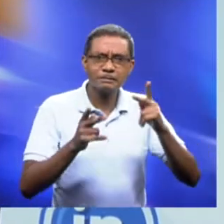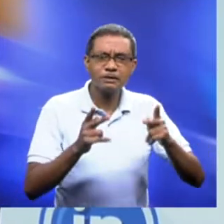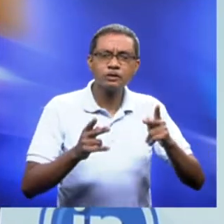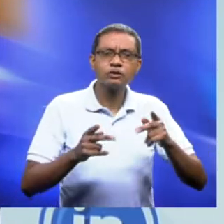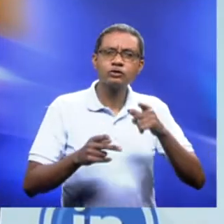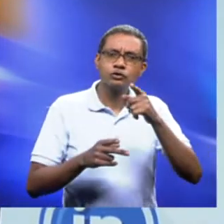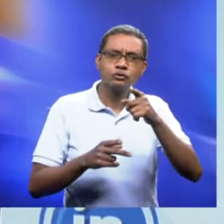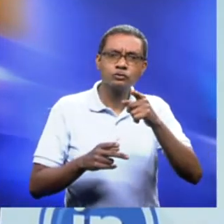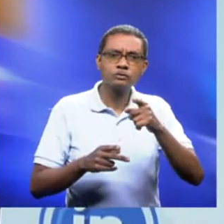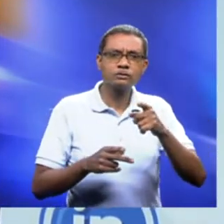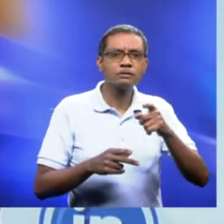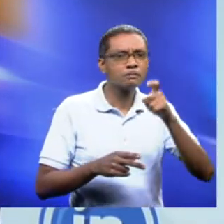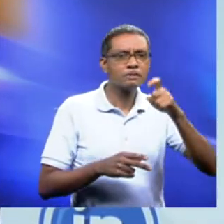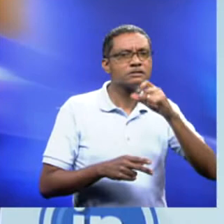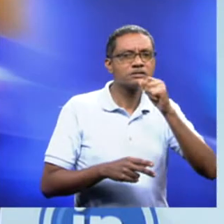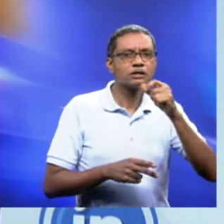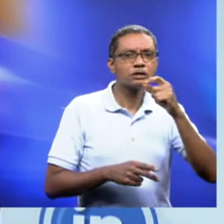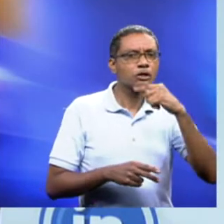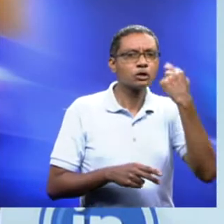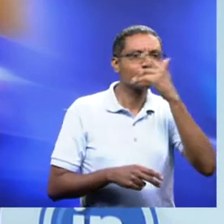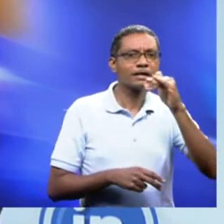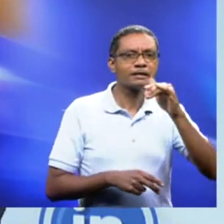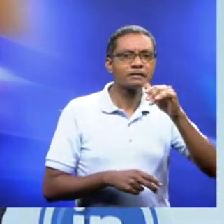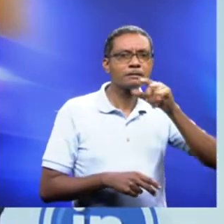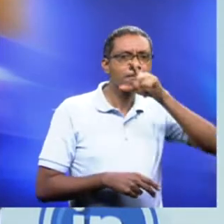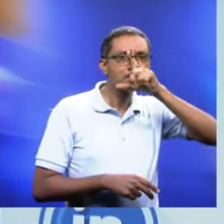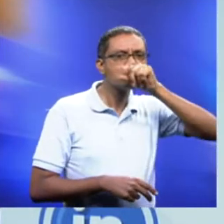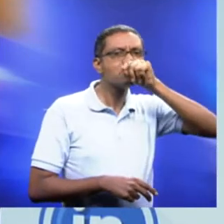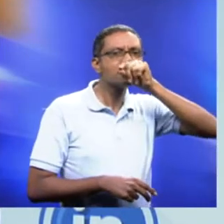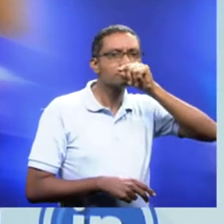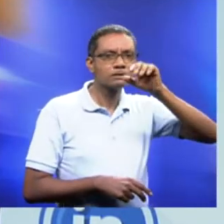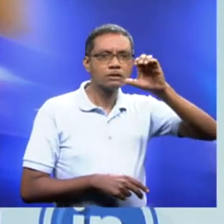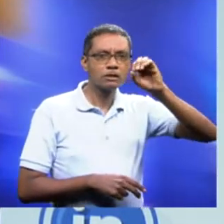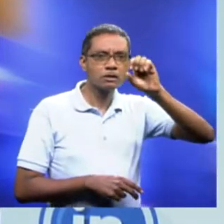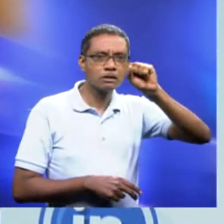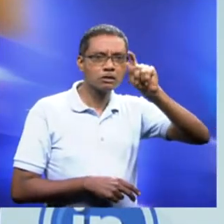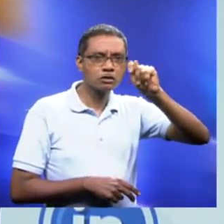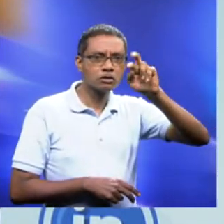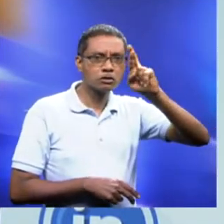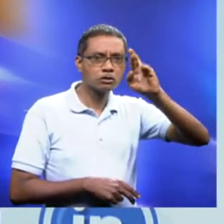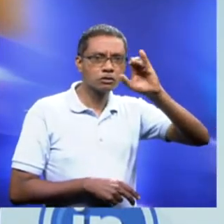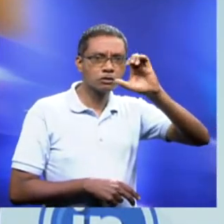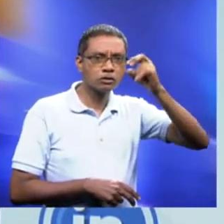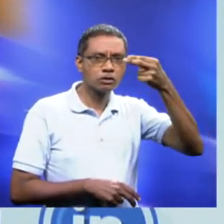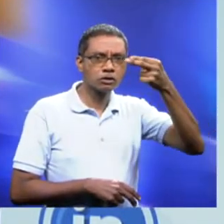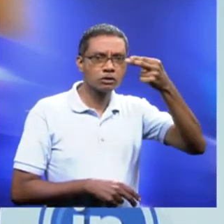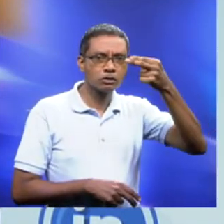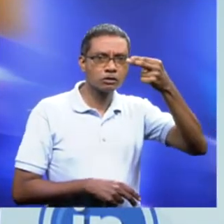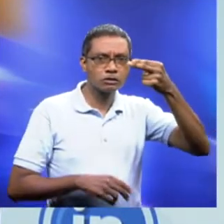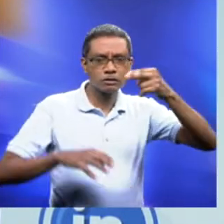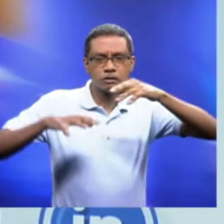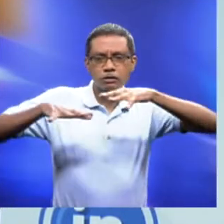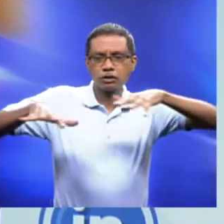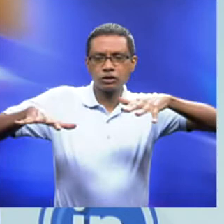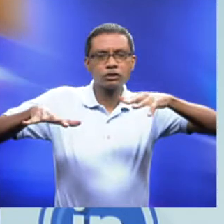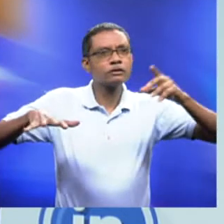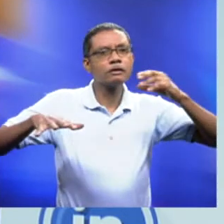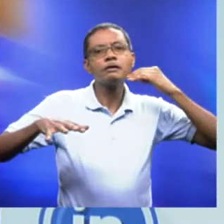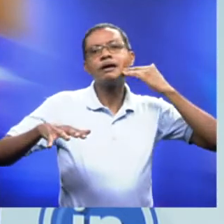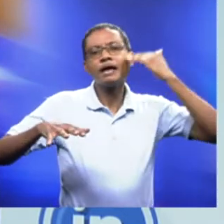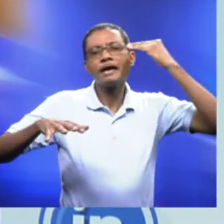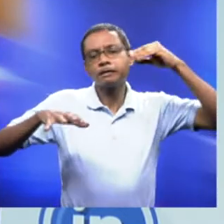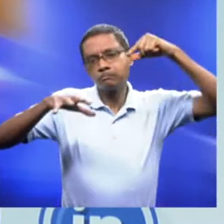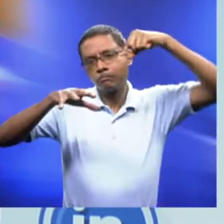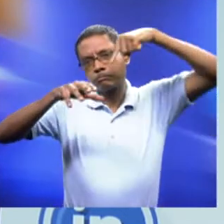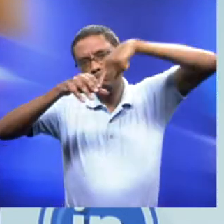ostrich with your head in the sand. Because we are oil producing nation,